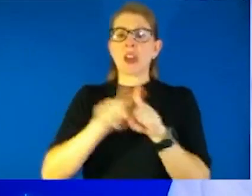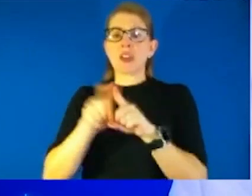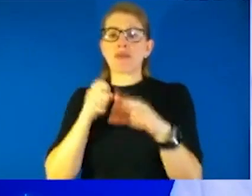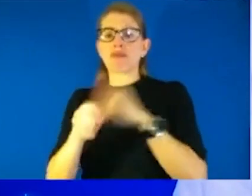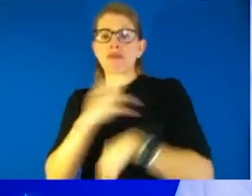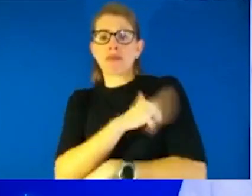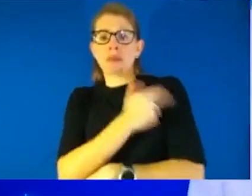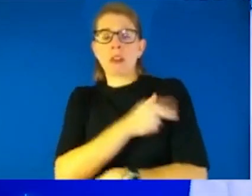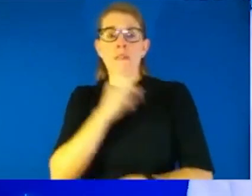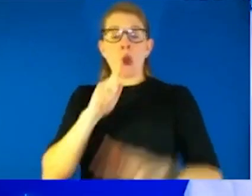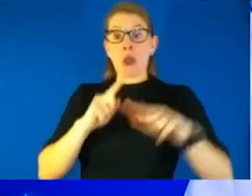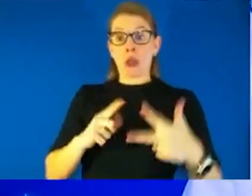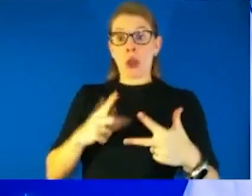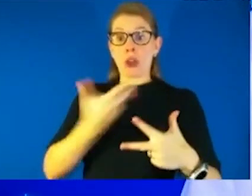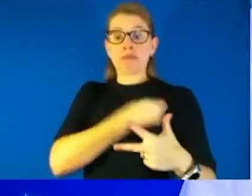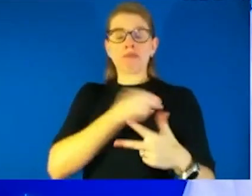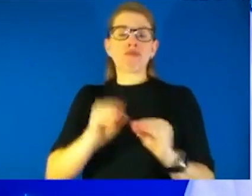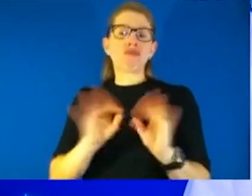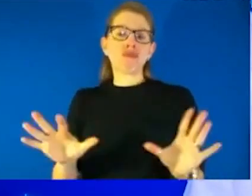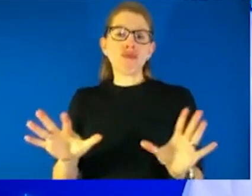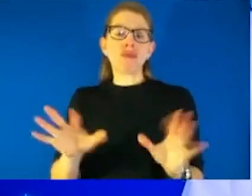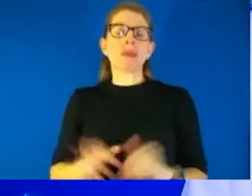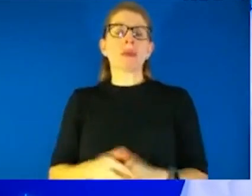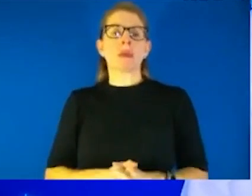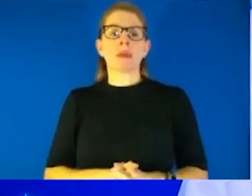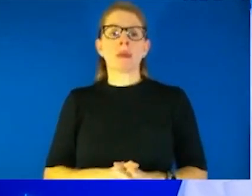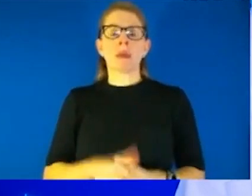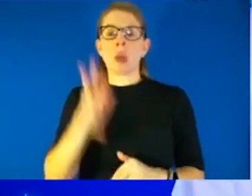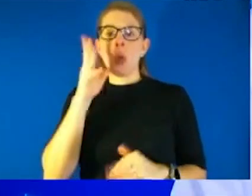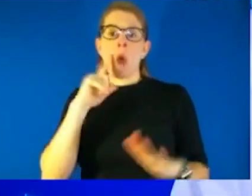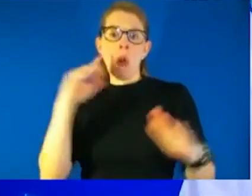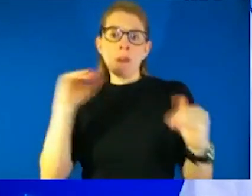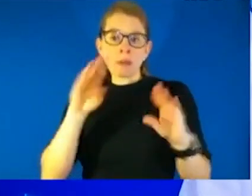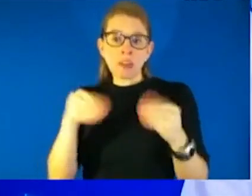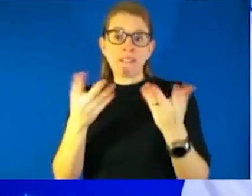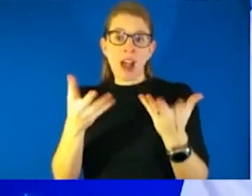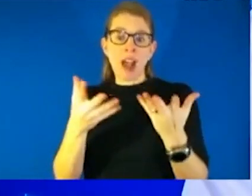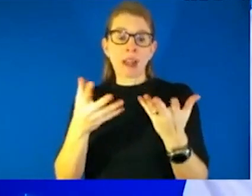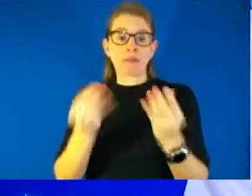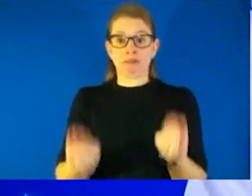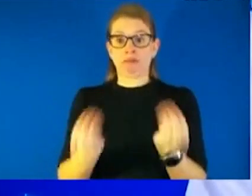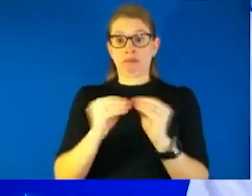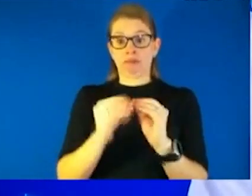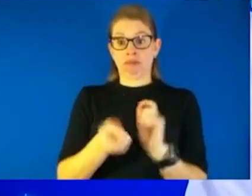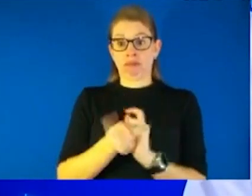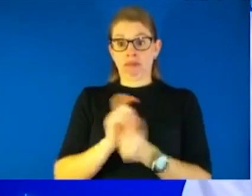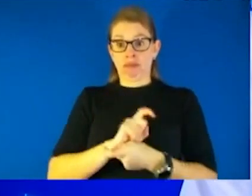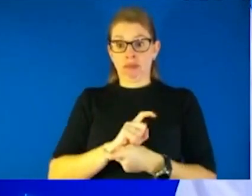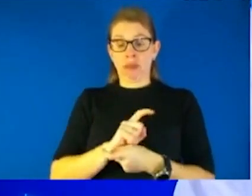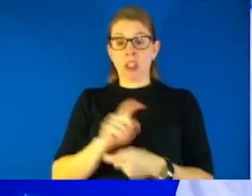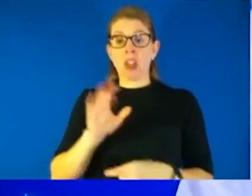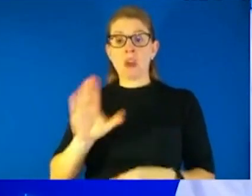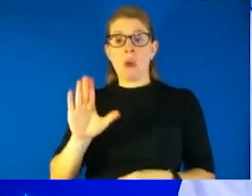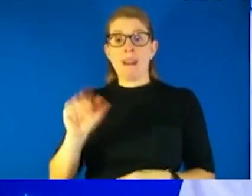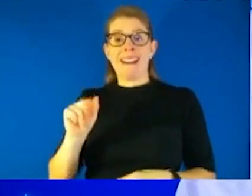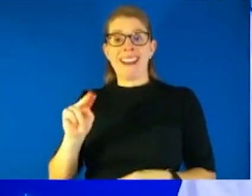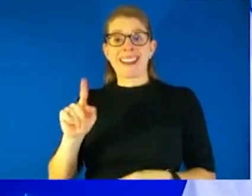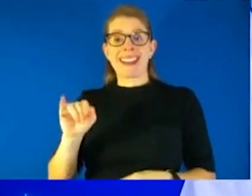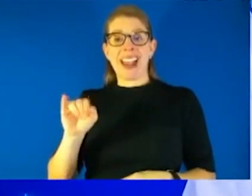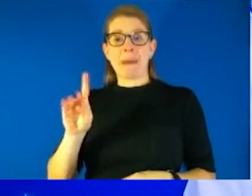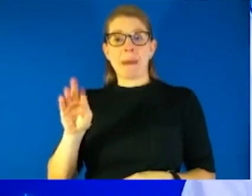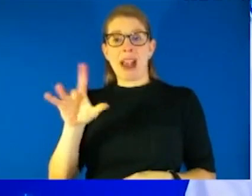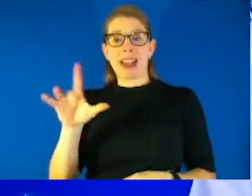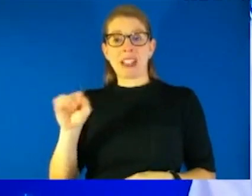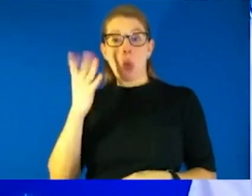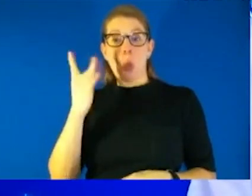3rd dose, obviously that is going to hopefully provide you further evolution of your antibody responses to help provide you